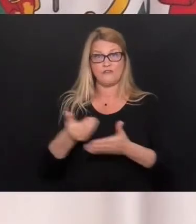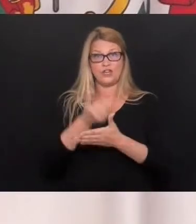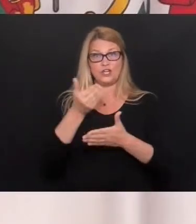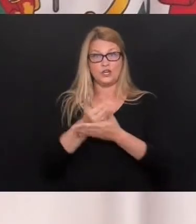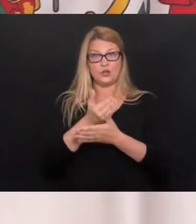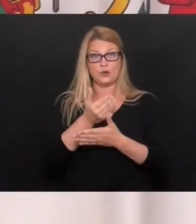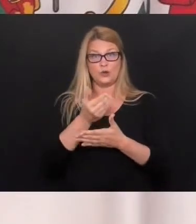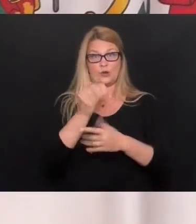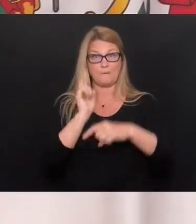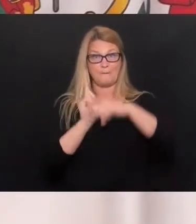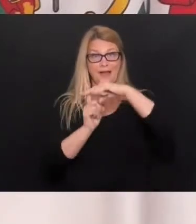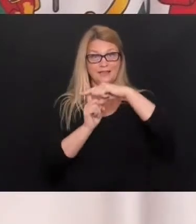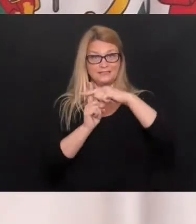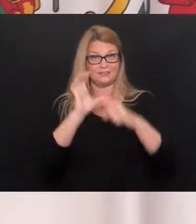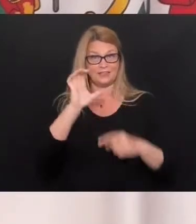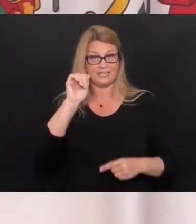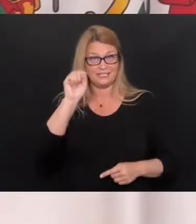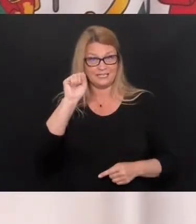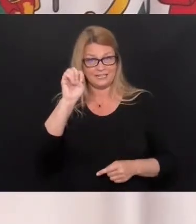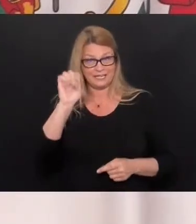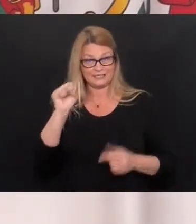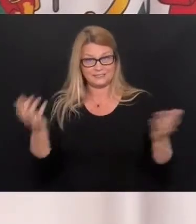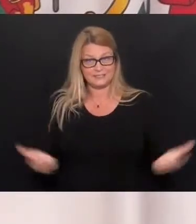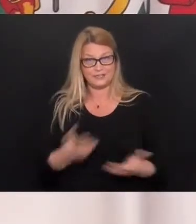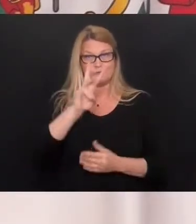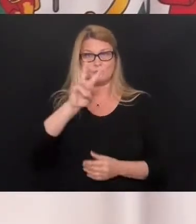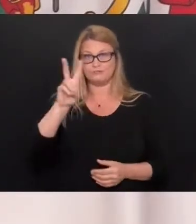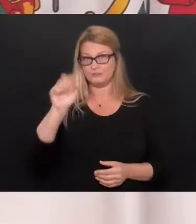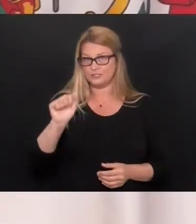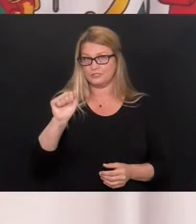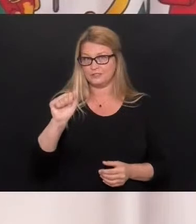in the state of West Virginia. Now think about this.